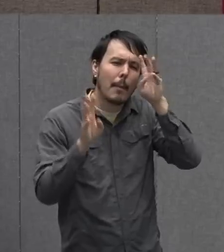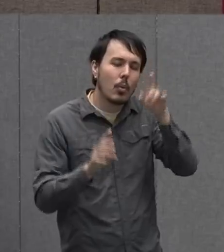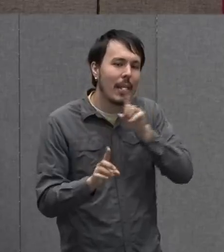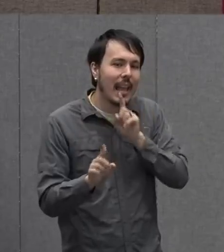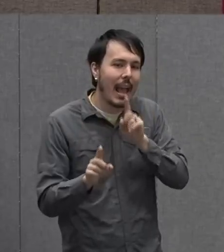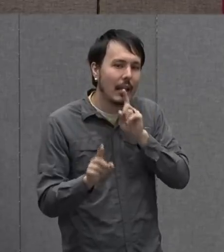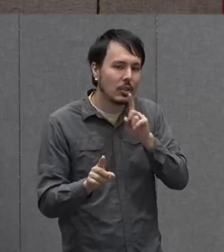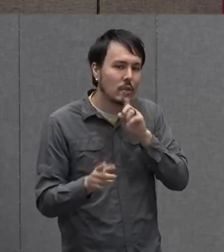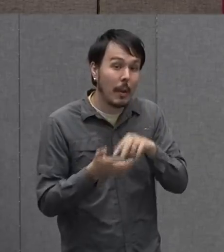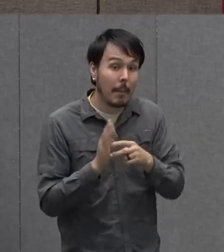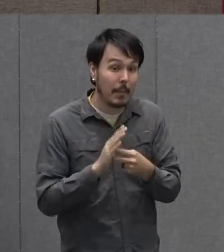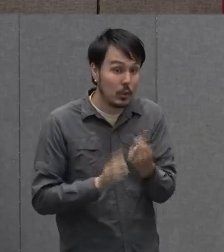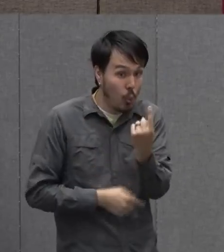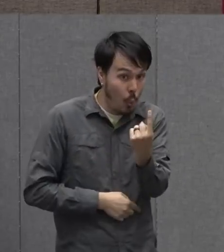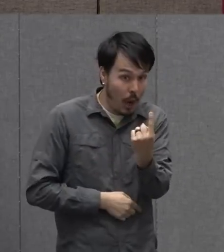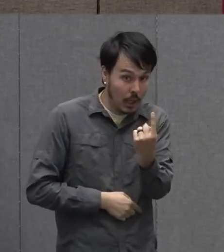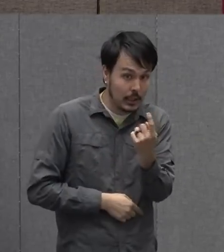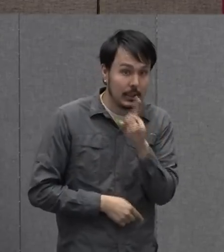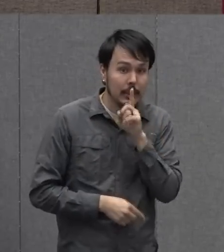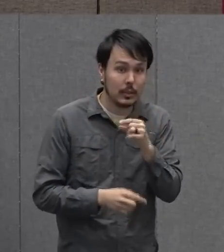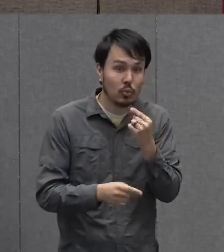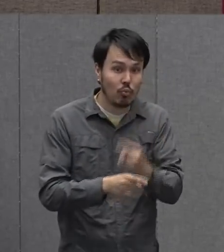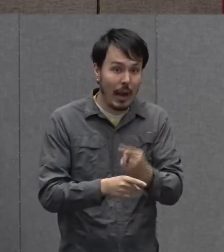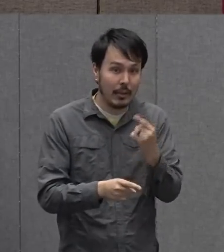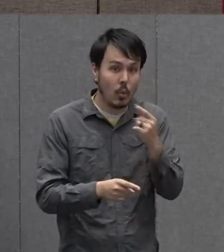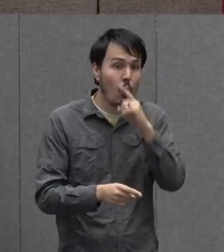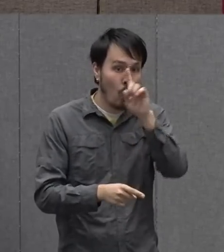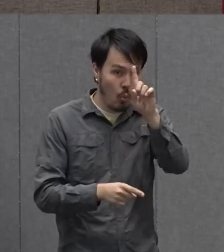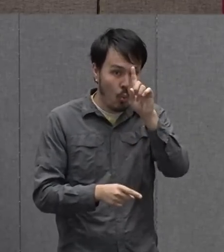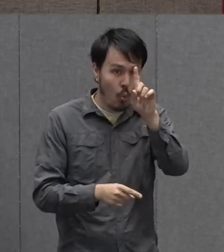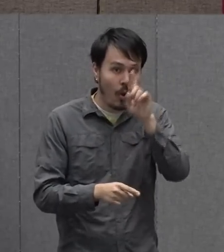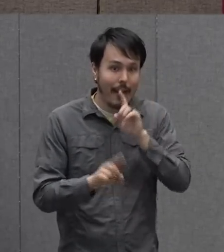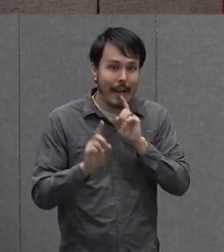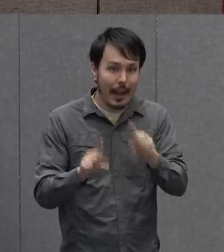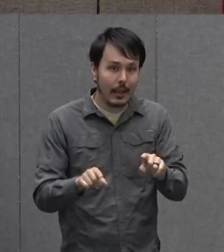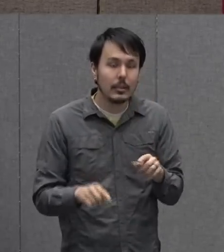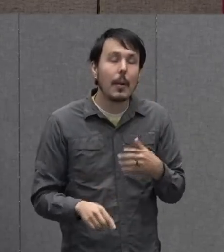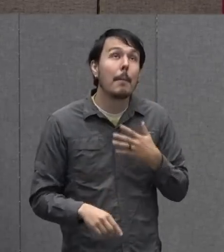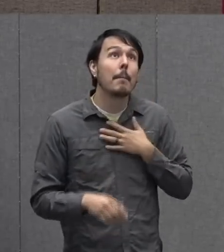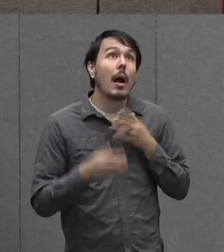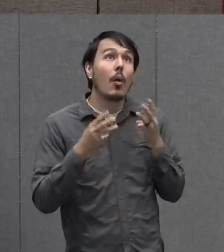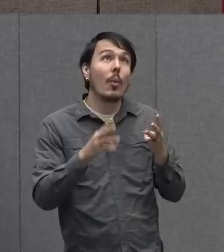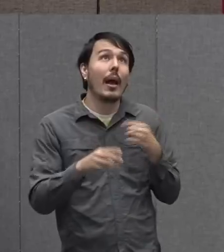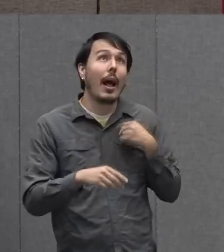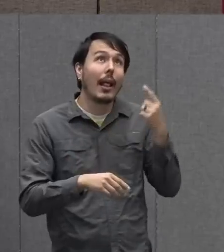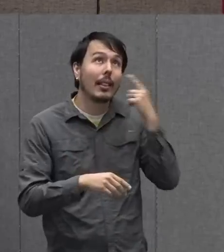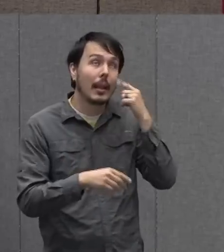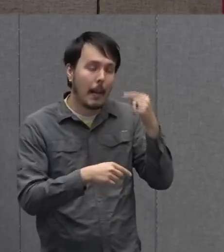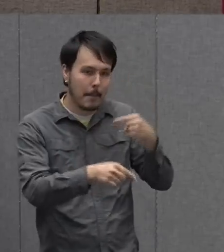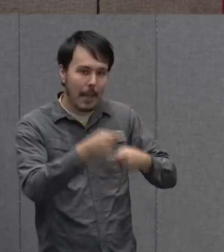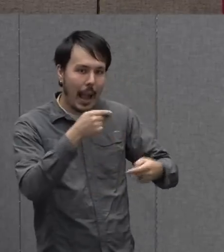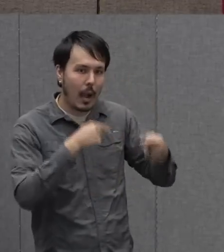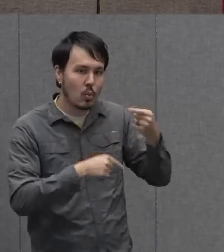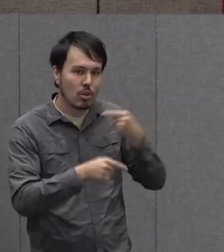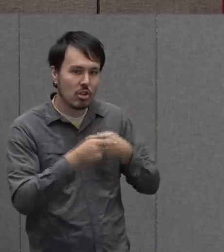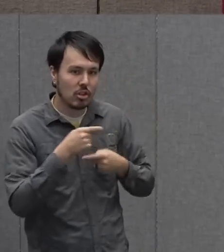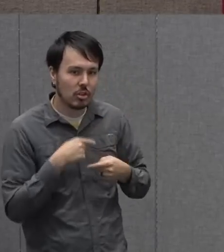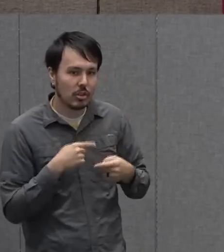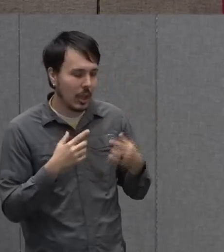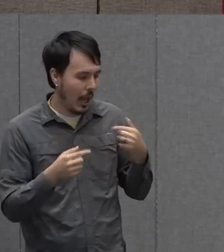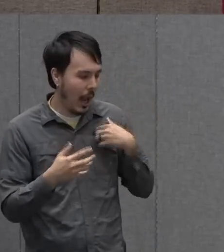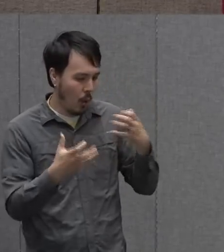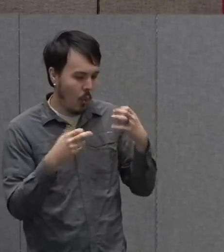only one answer is correct. My way is I think backwards. First, I wanted to use